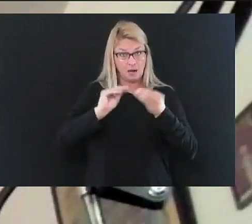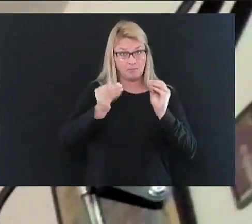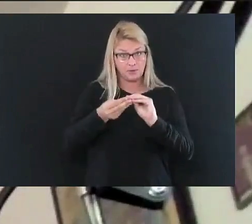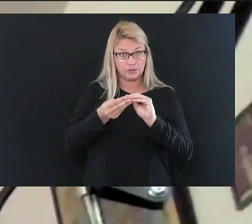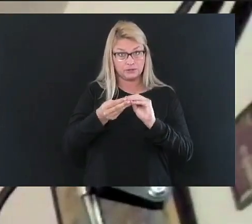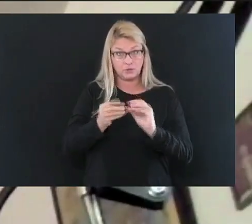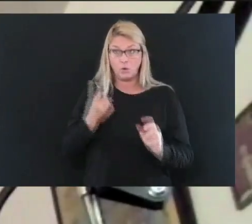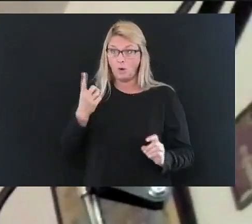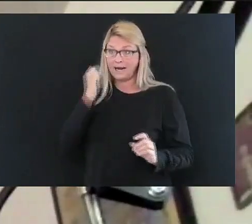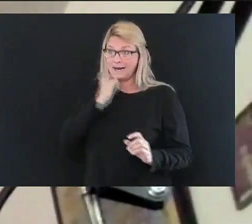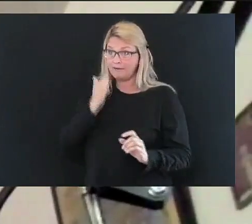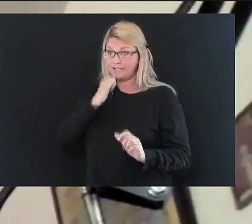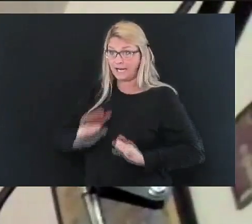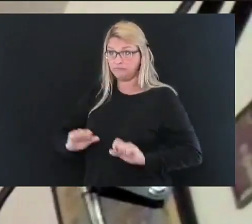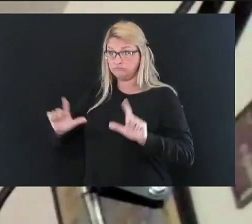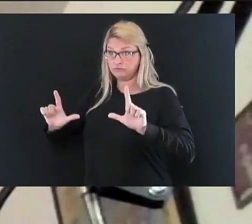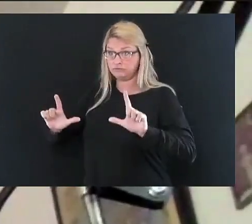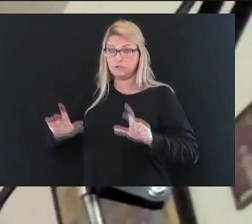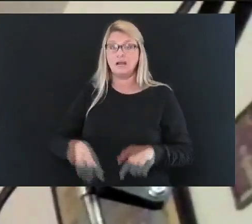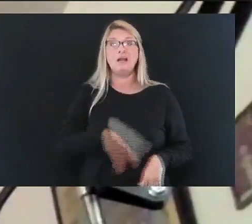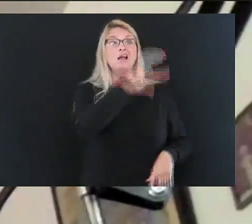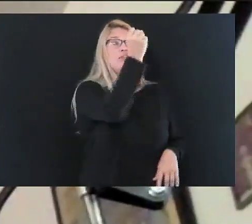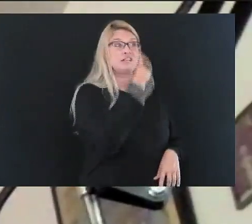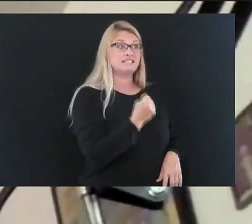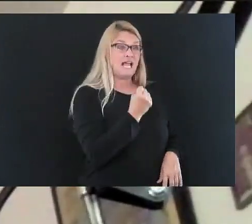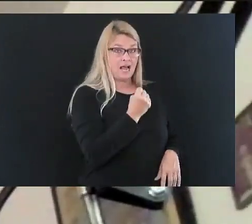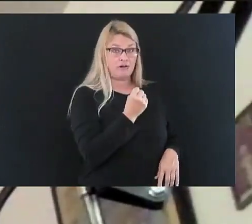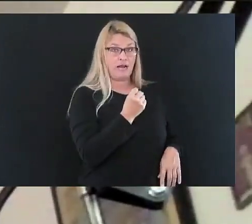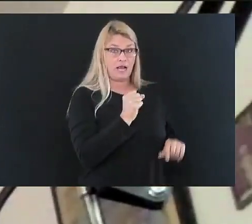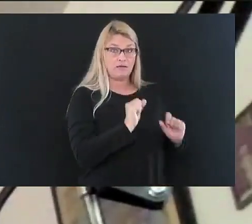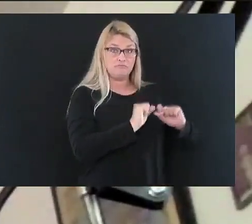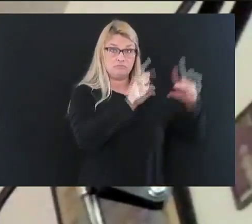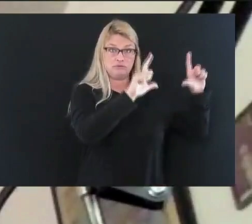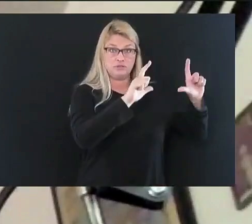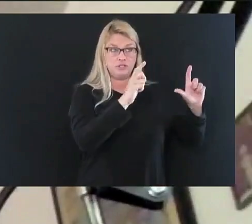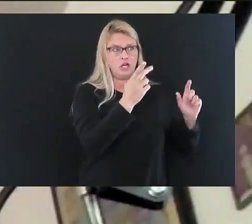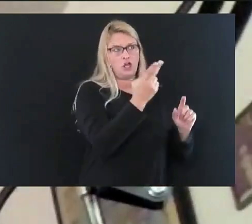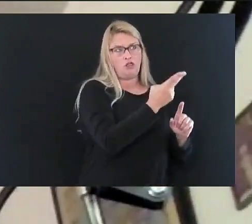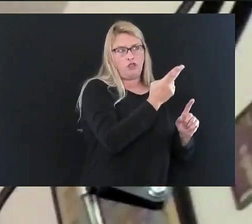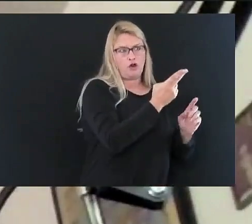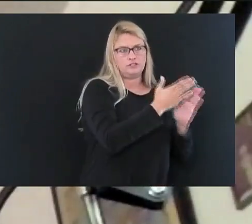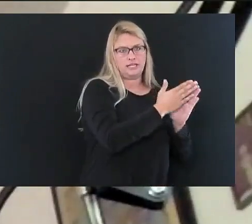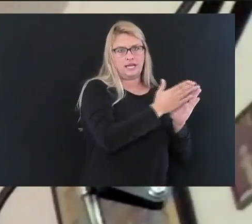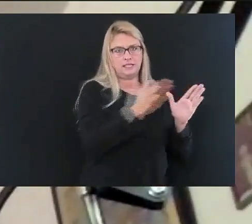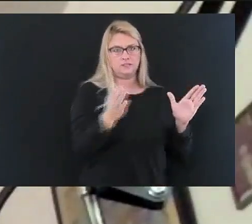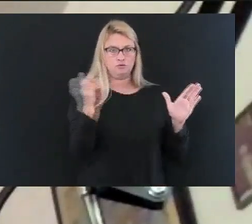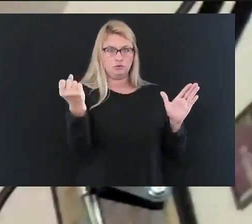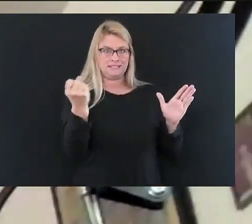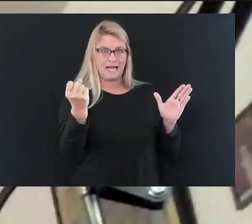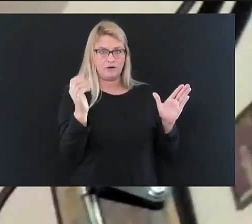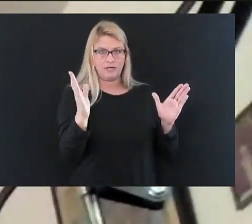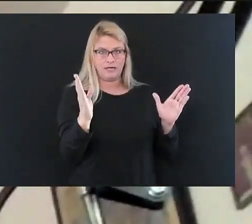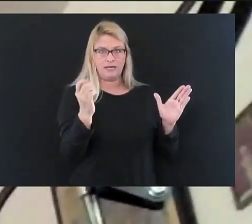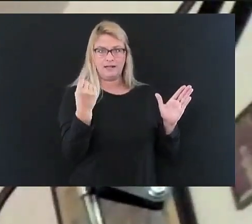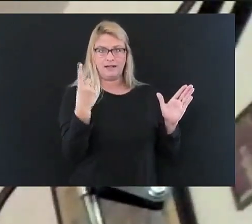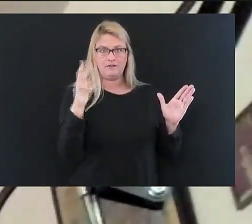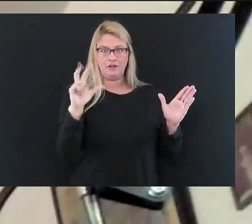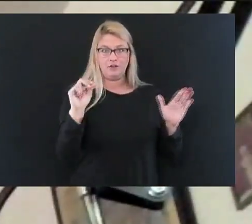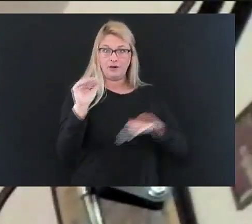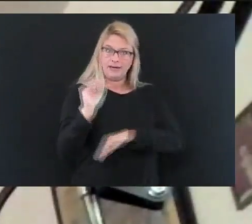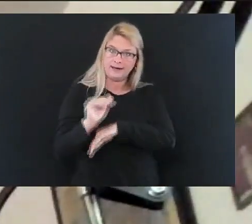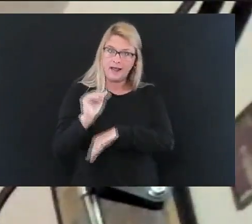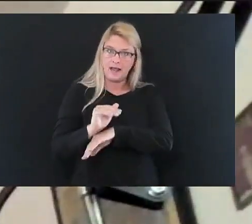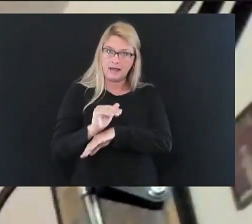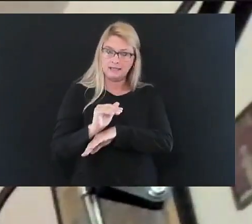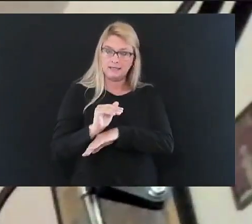DHHR's website, one being the Saturday map that takes, from Thursday to apparently now Saturday at 11:30 at night to try